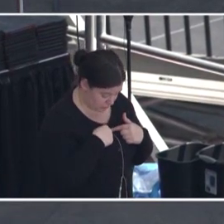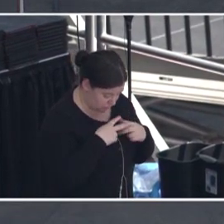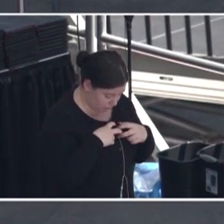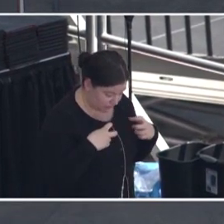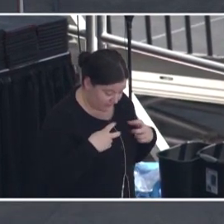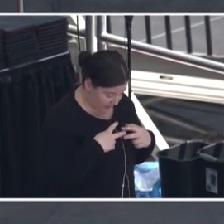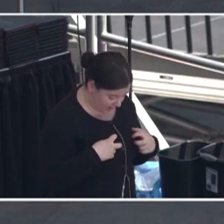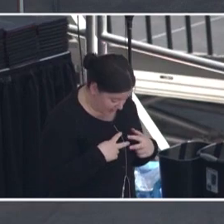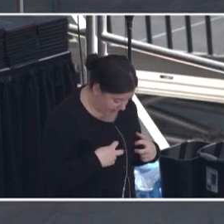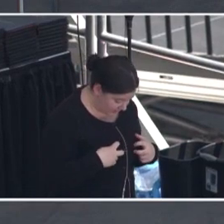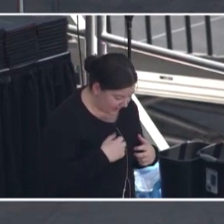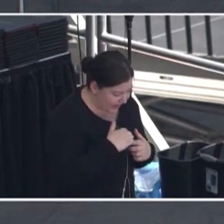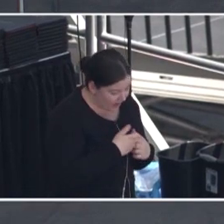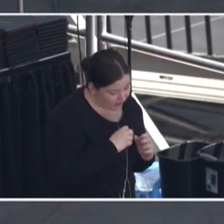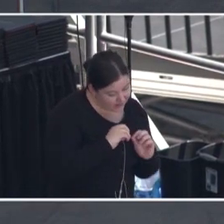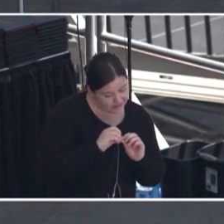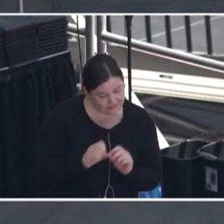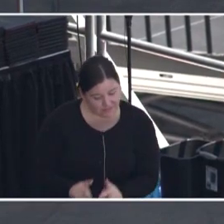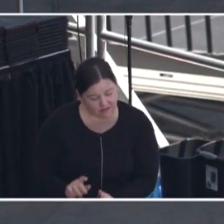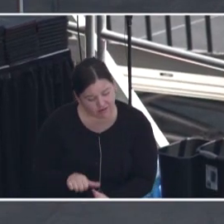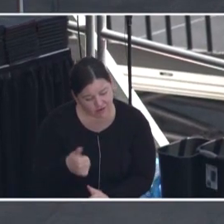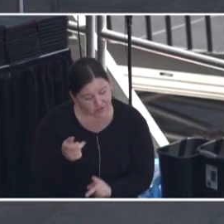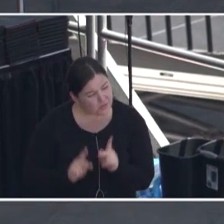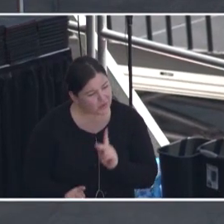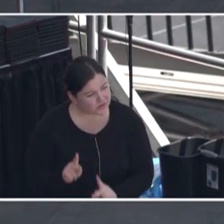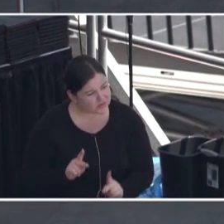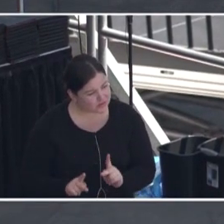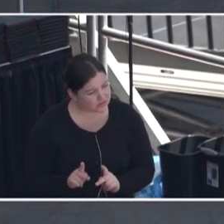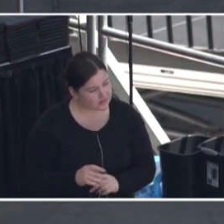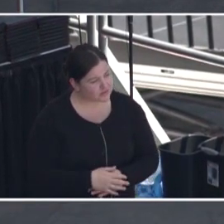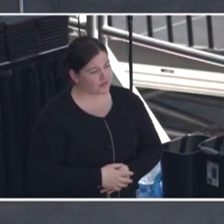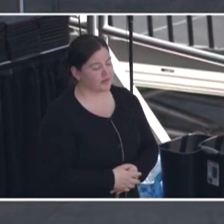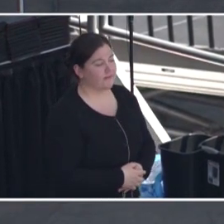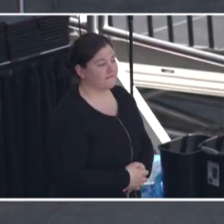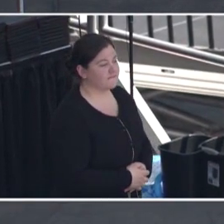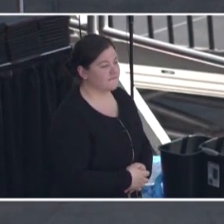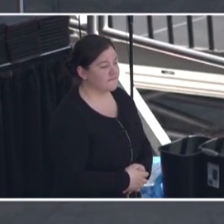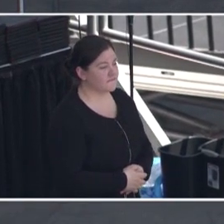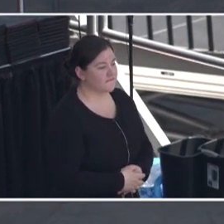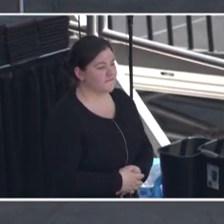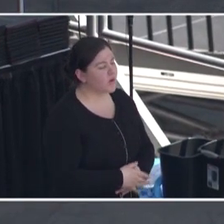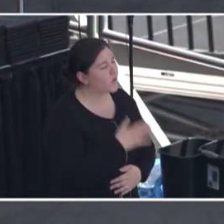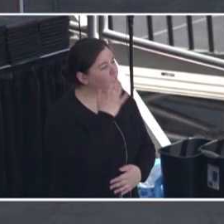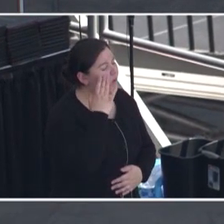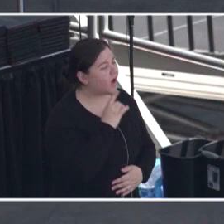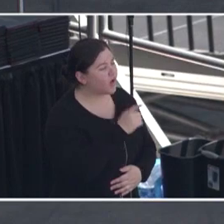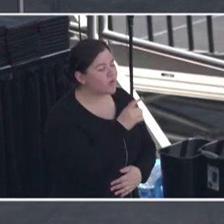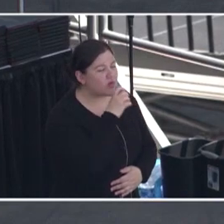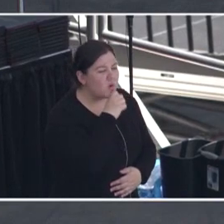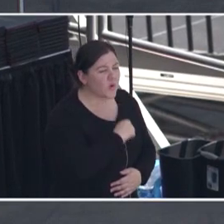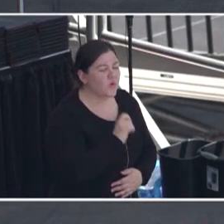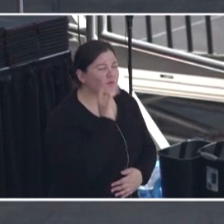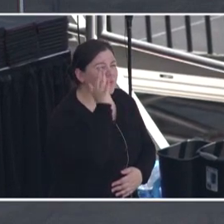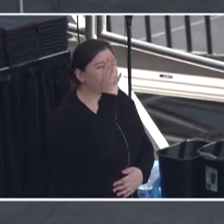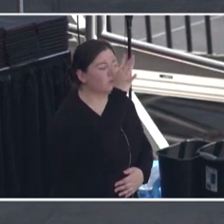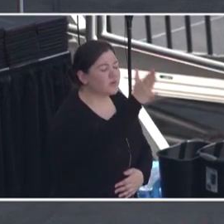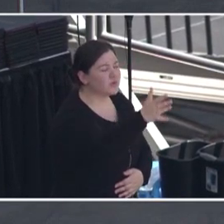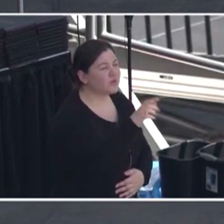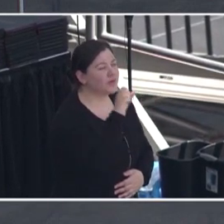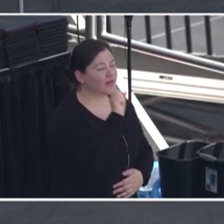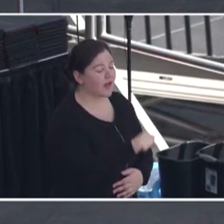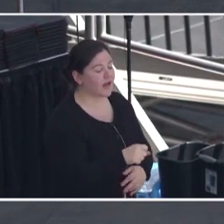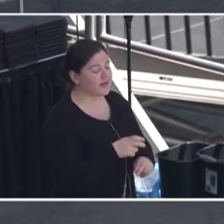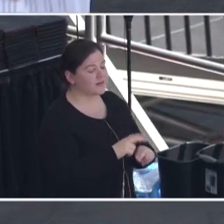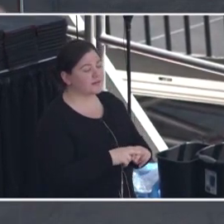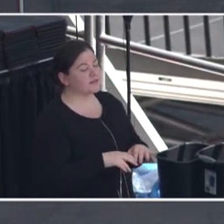someone else's life. If you do that in the end, you will always be able to say, hey,